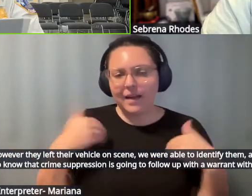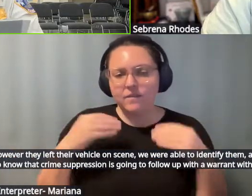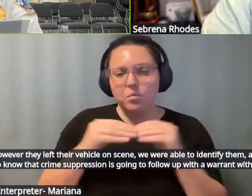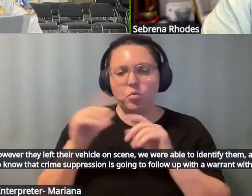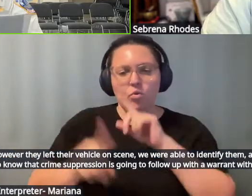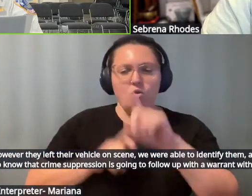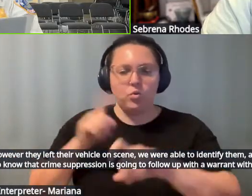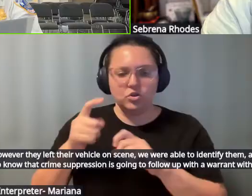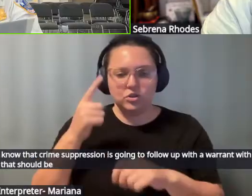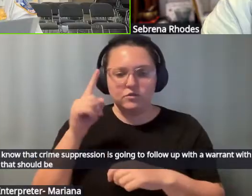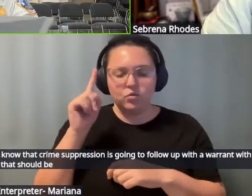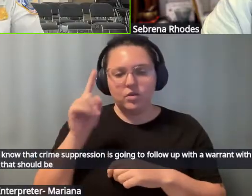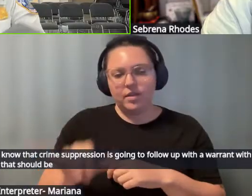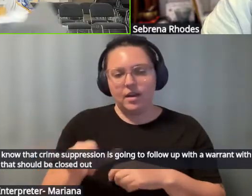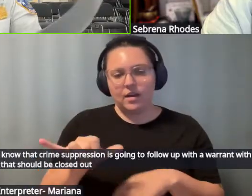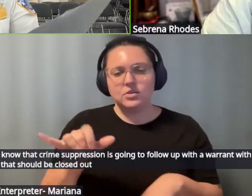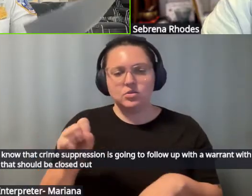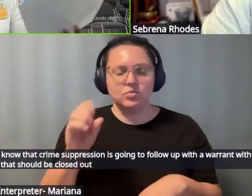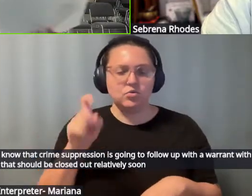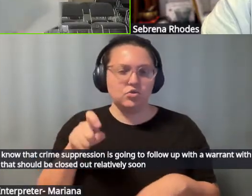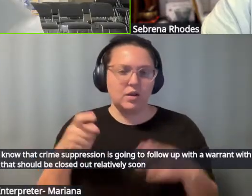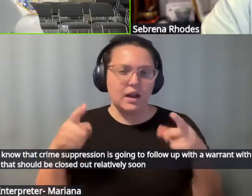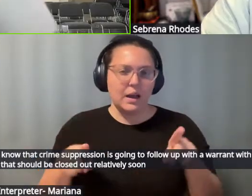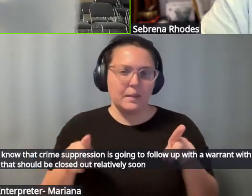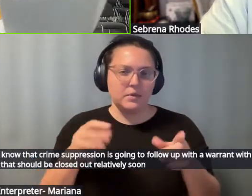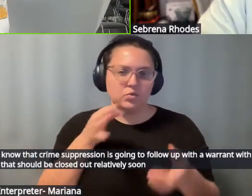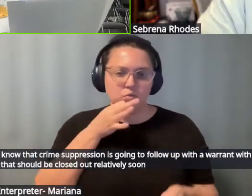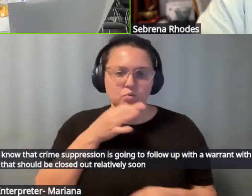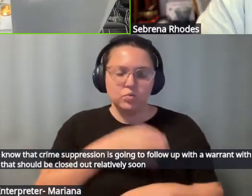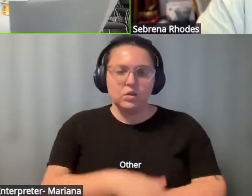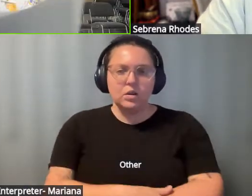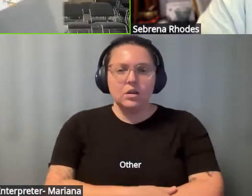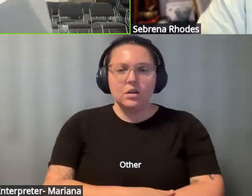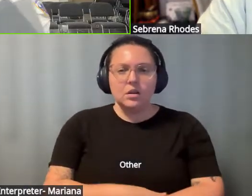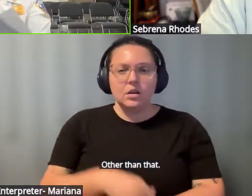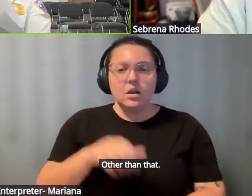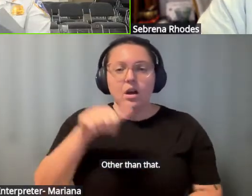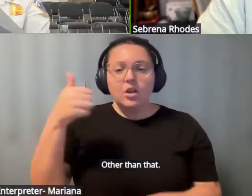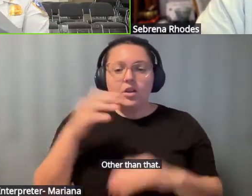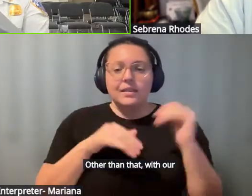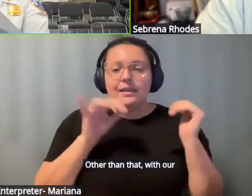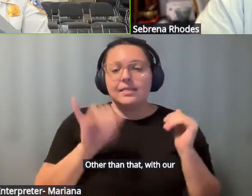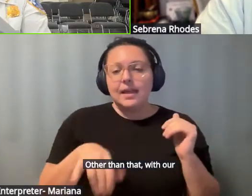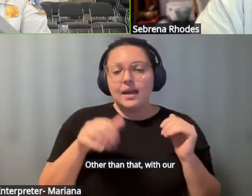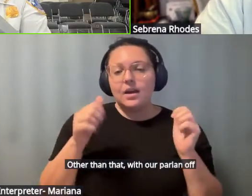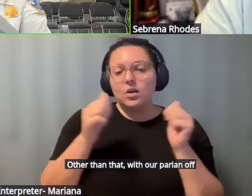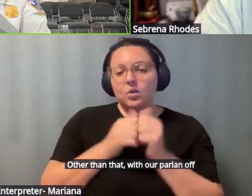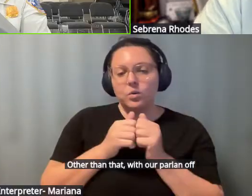should be closed out relatively soon. Other than that, with our Part 1 offenses,